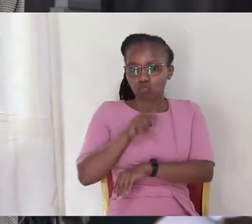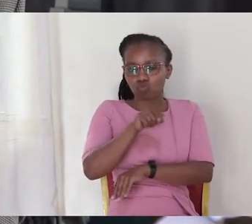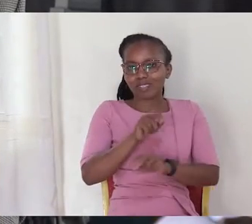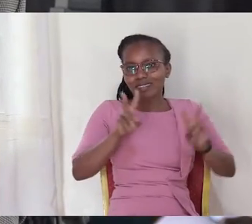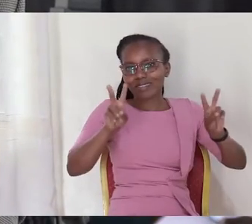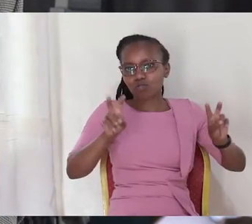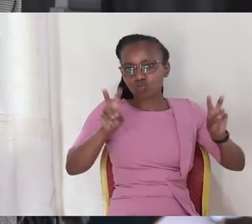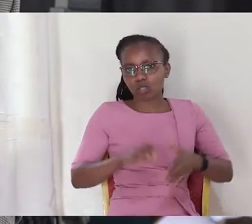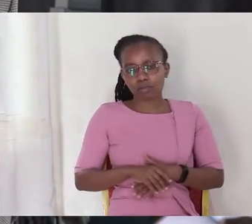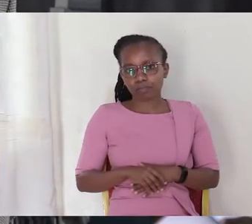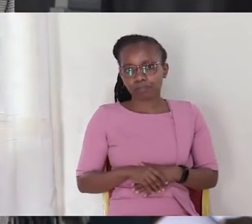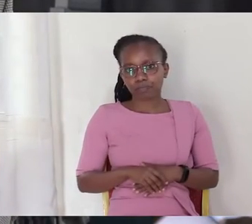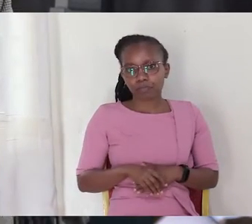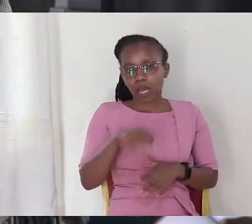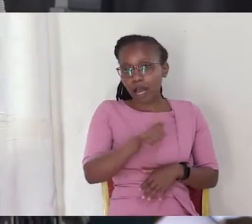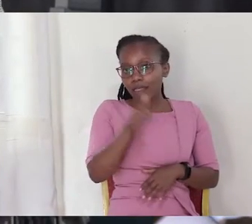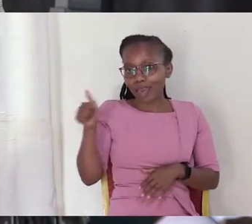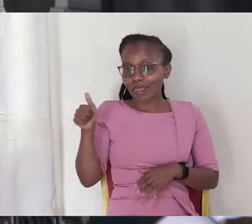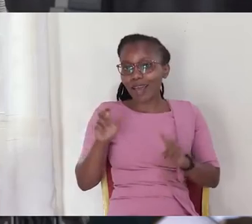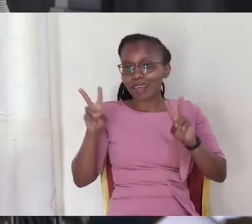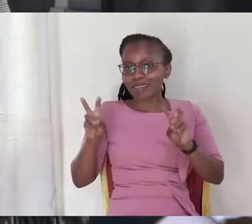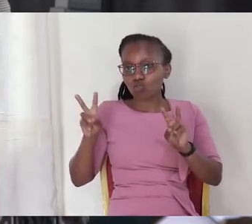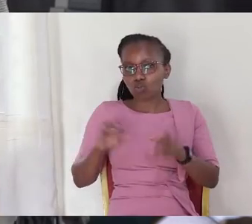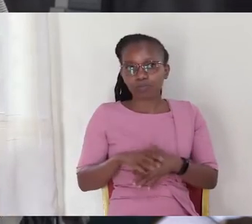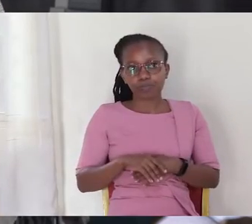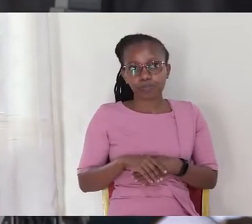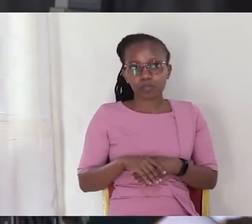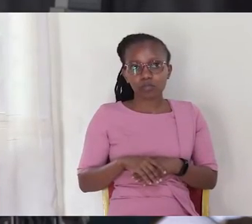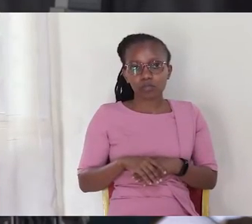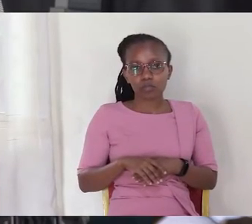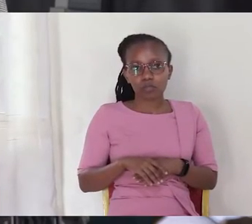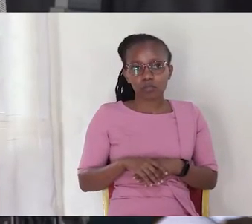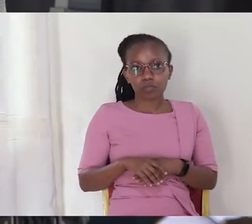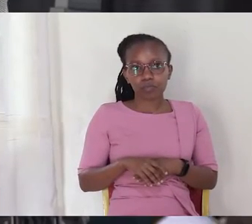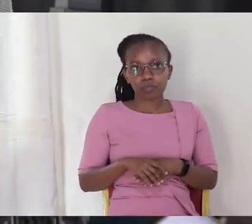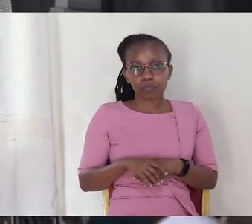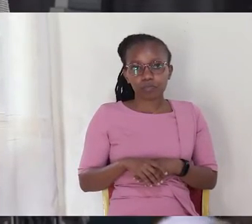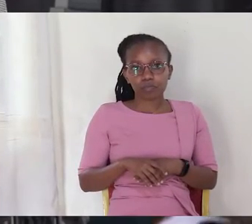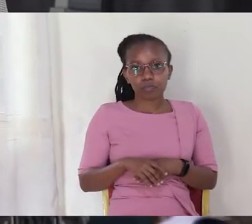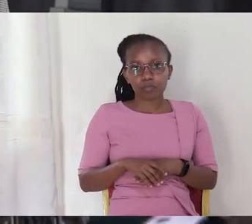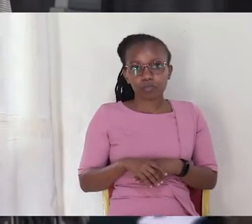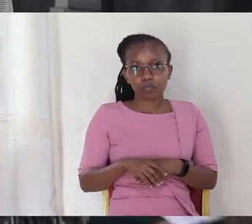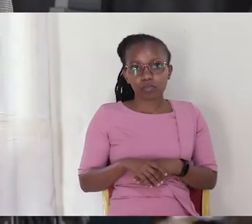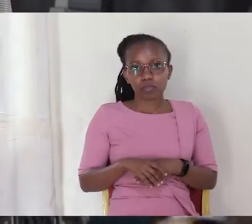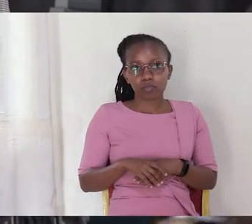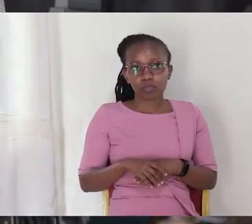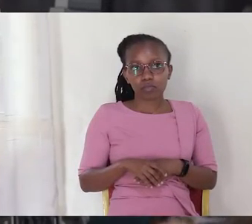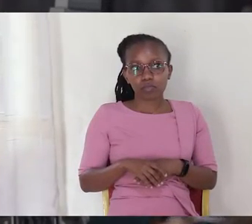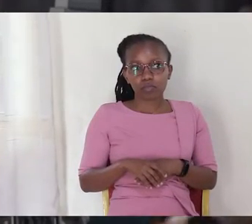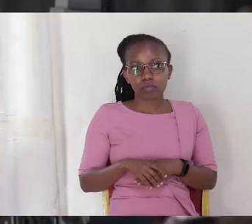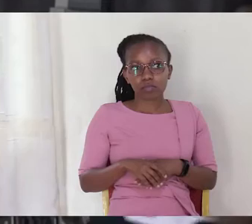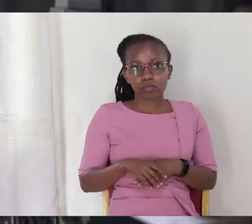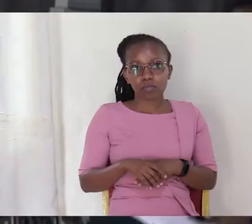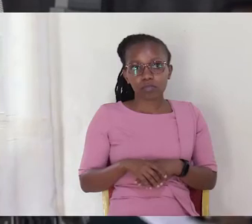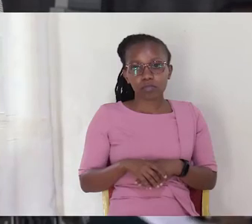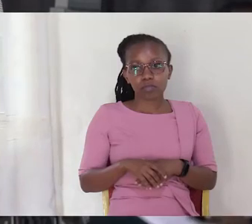issues. The other issue is, I think we are going towards party primaries